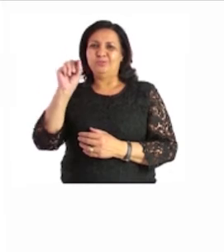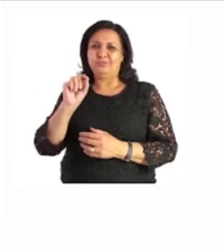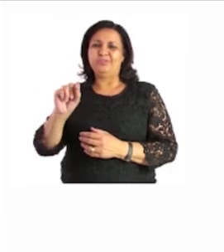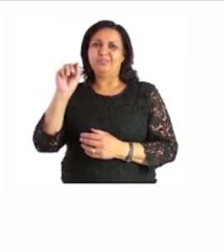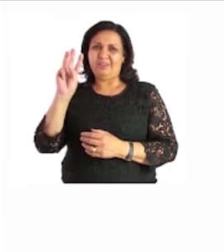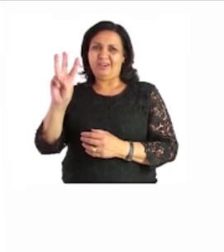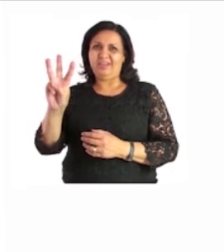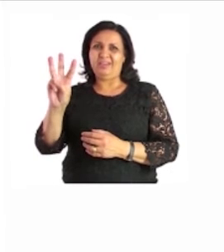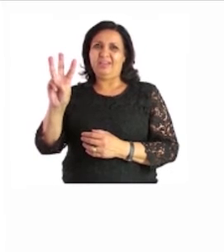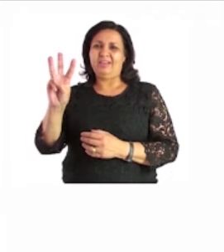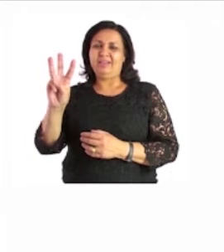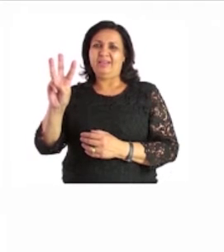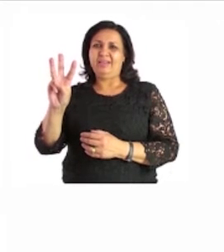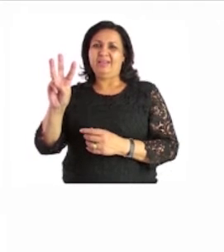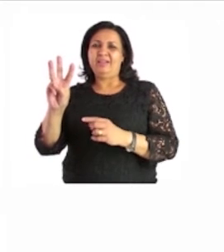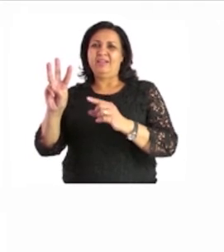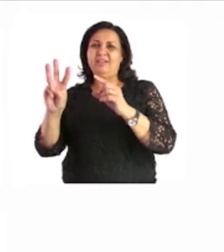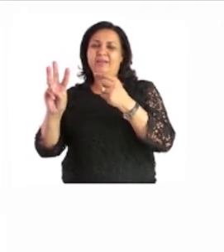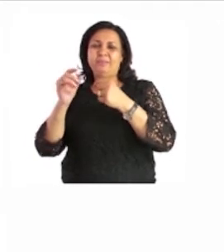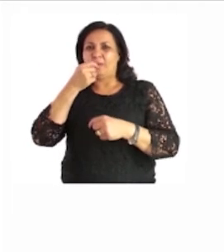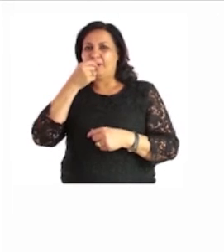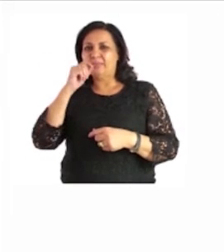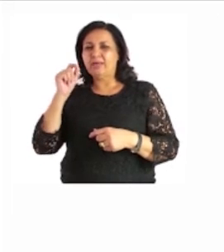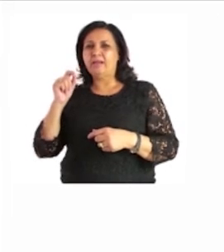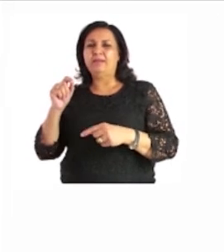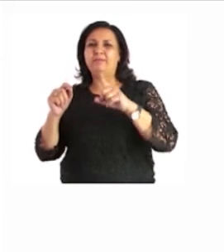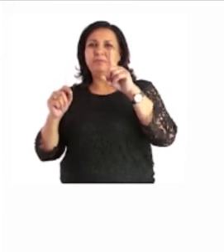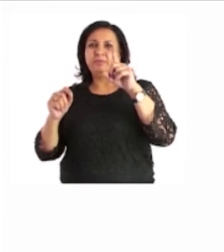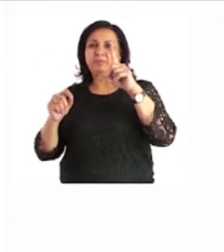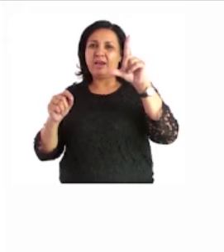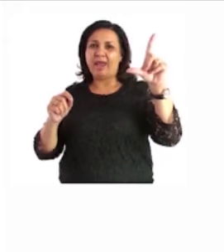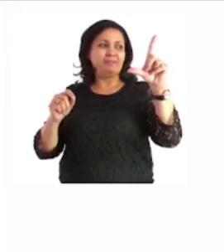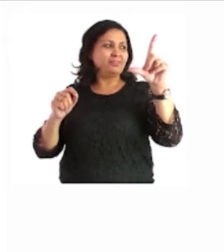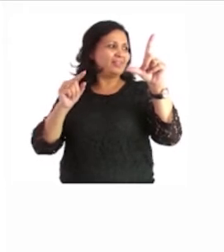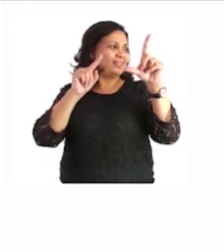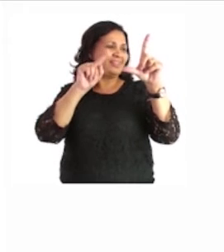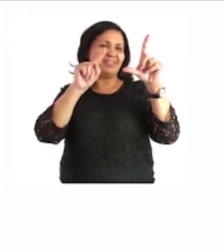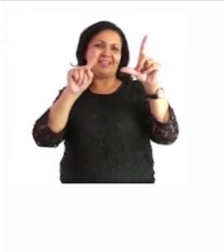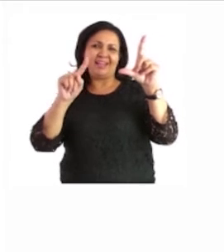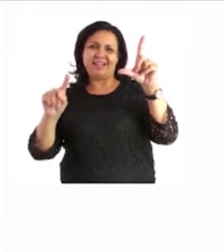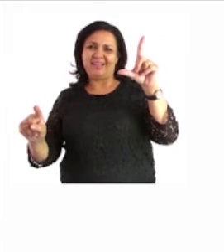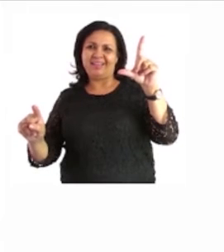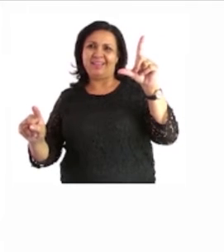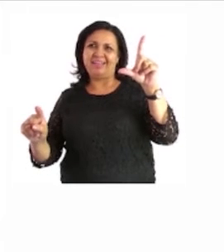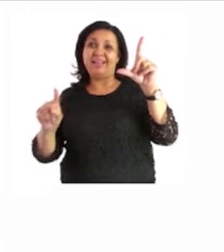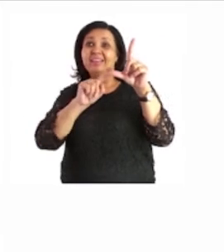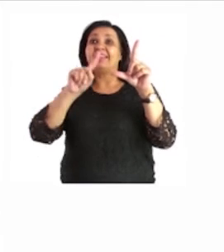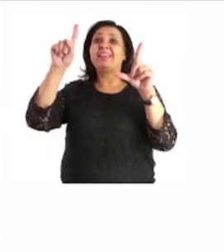3. And then you get your pencil, you look on the opposite side, and then you join that